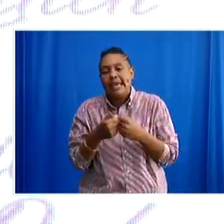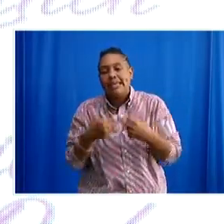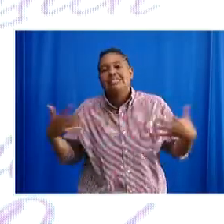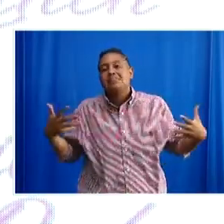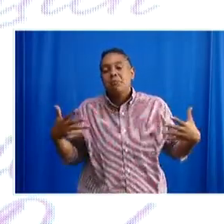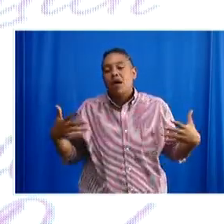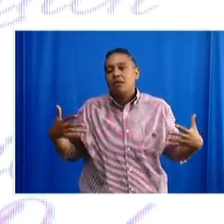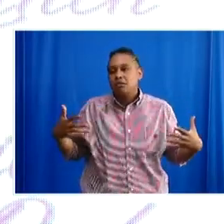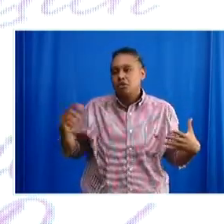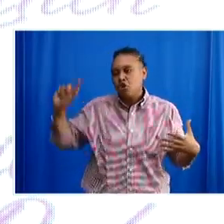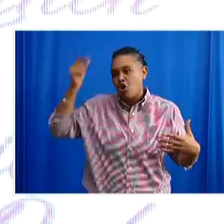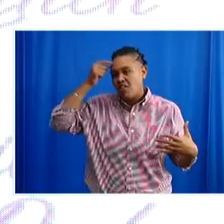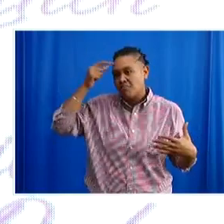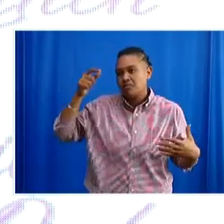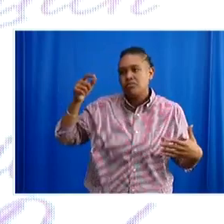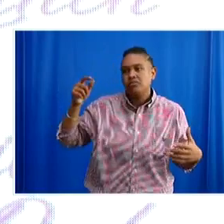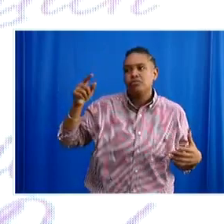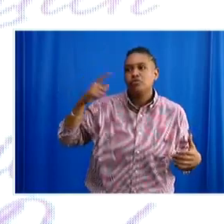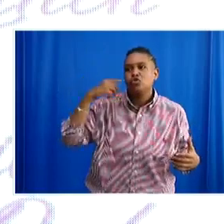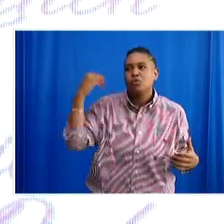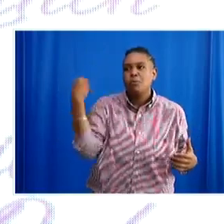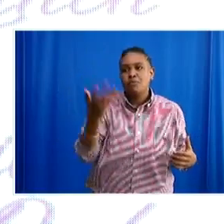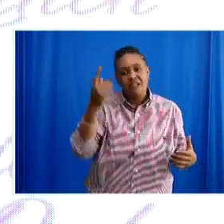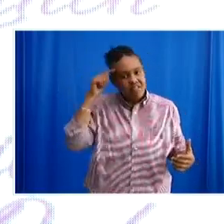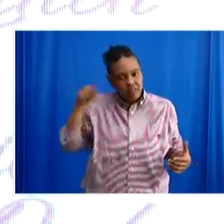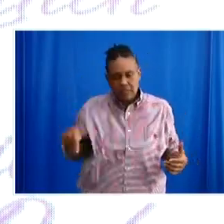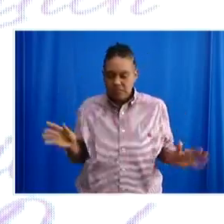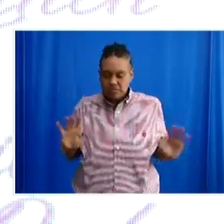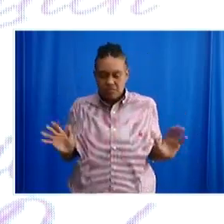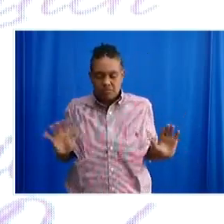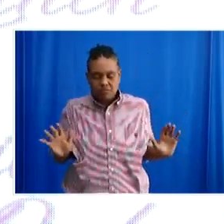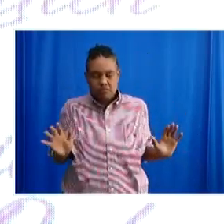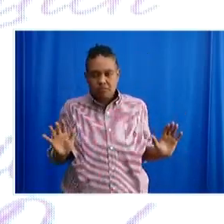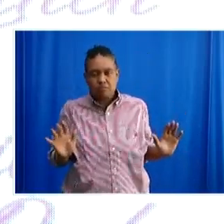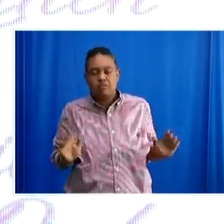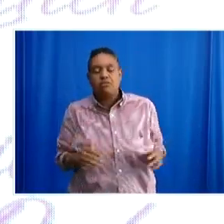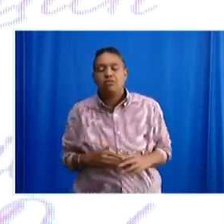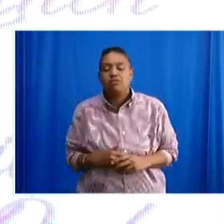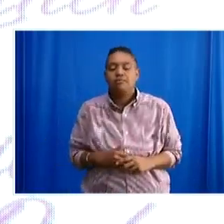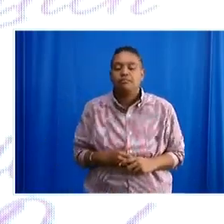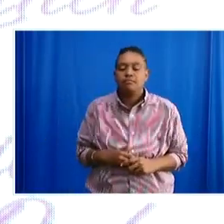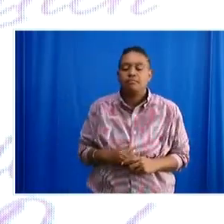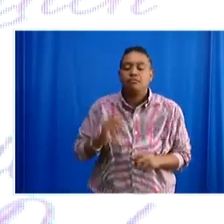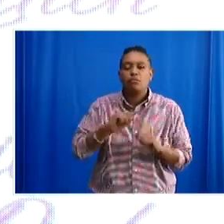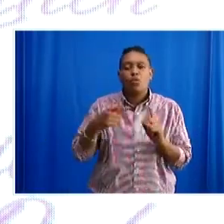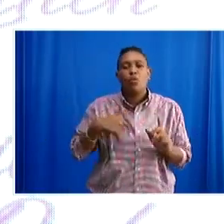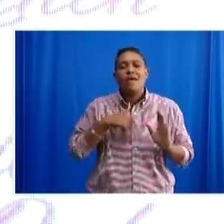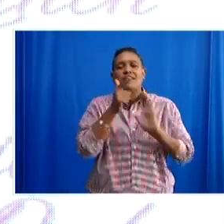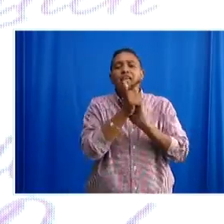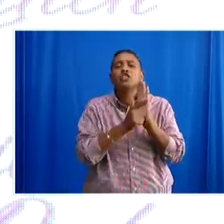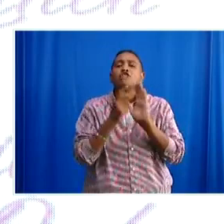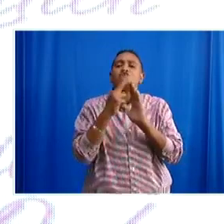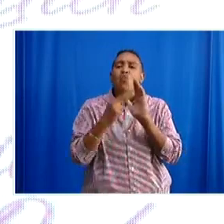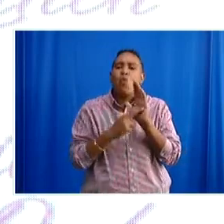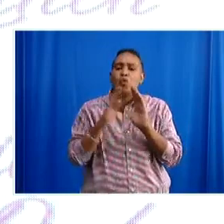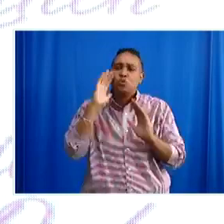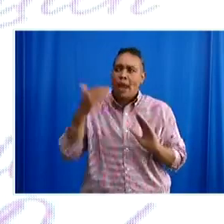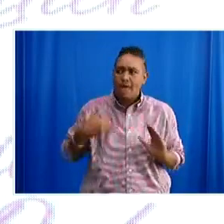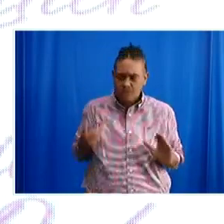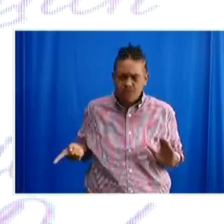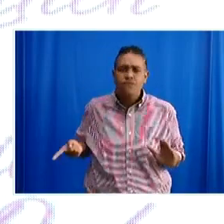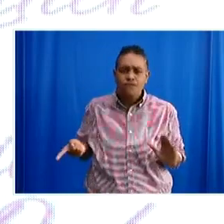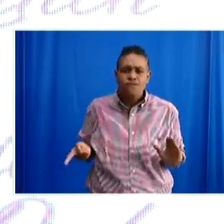of government to provide for this. However, we will have legislative rules